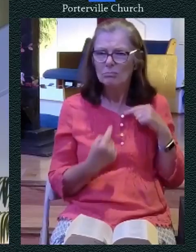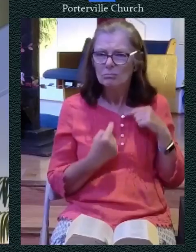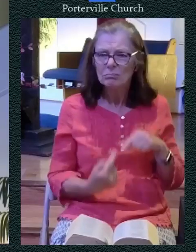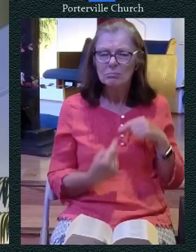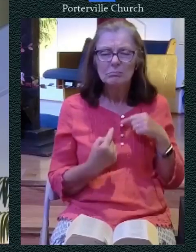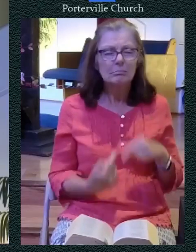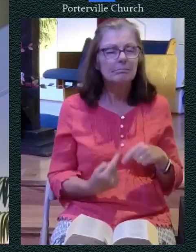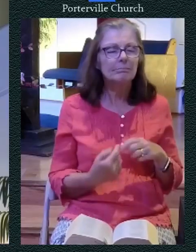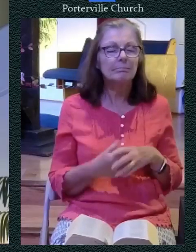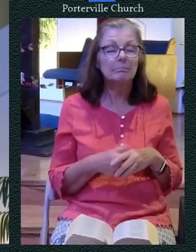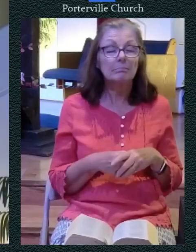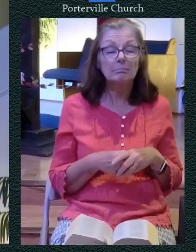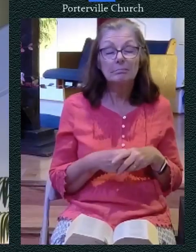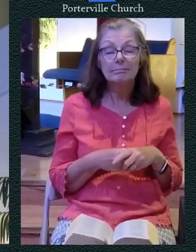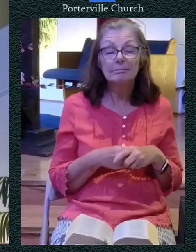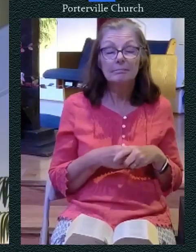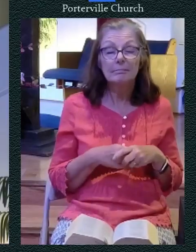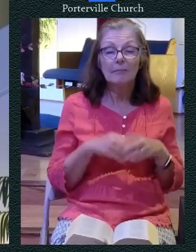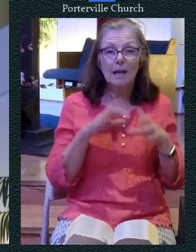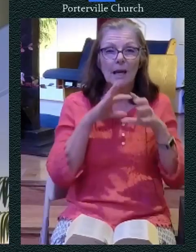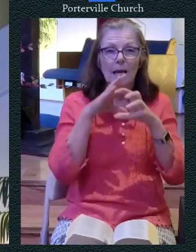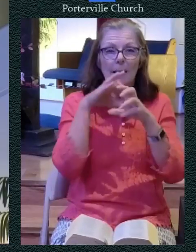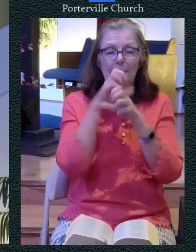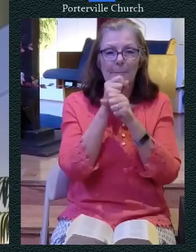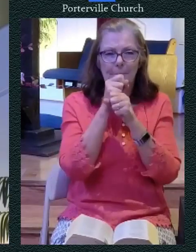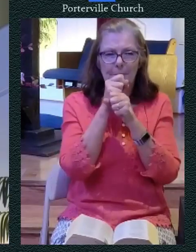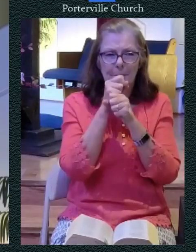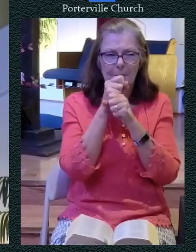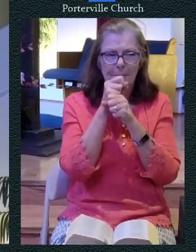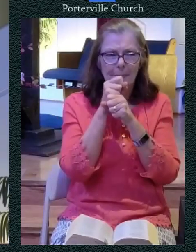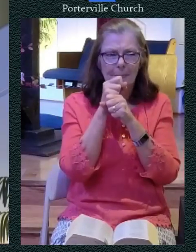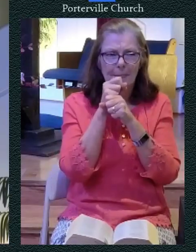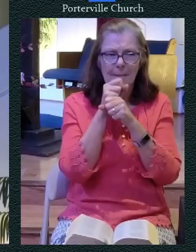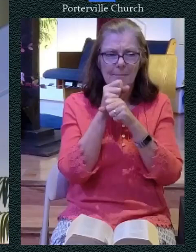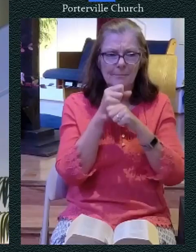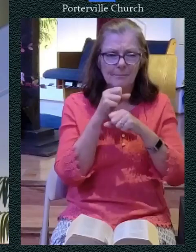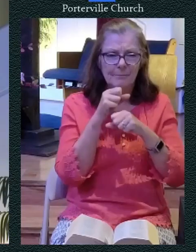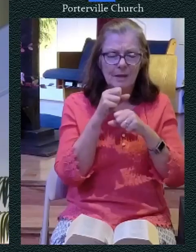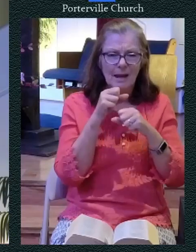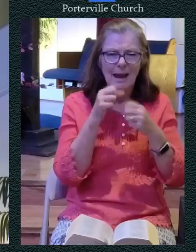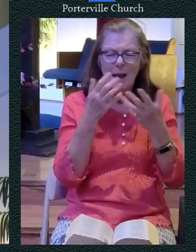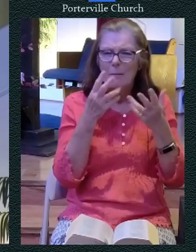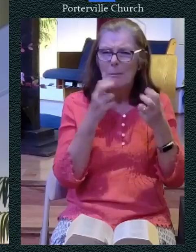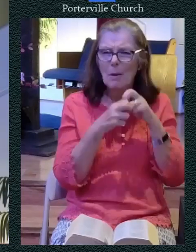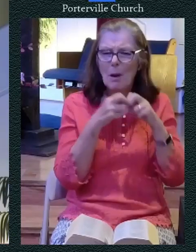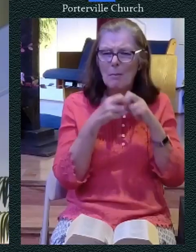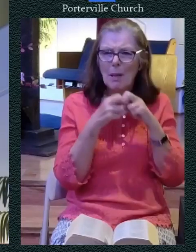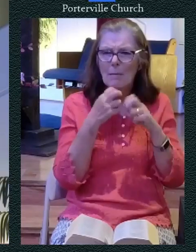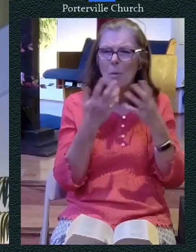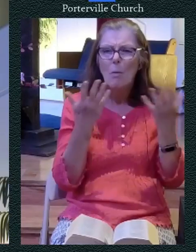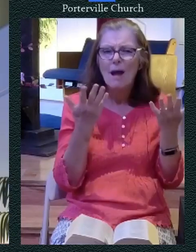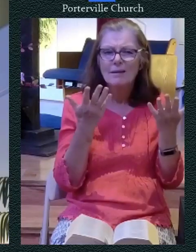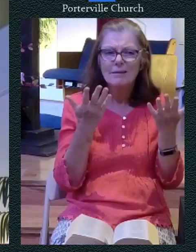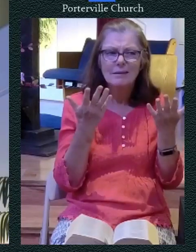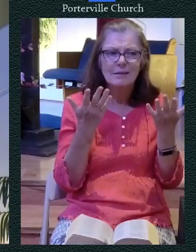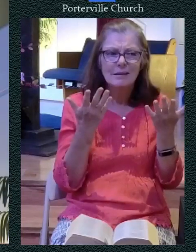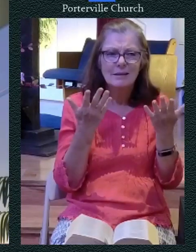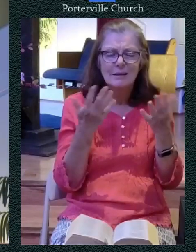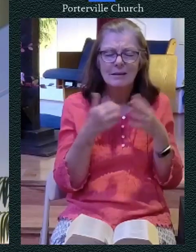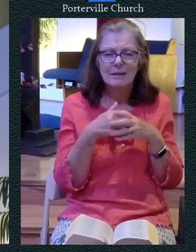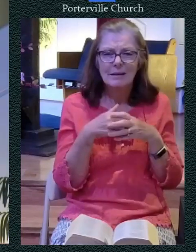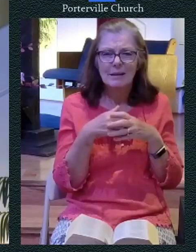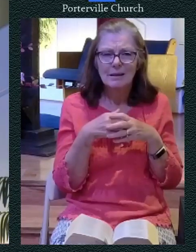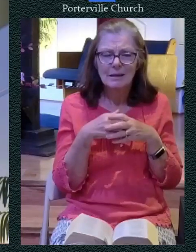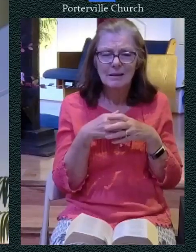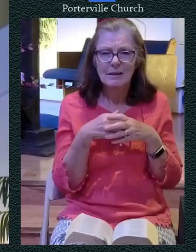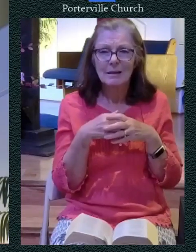I'm not going to go into it right now. But the whole source of this trouble is the presence of the